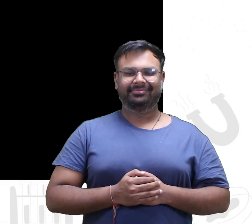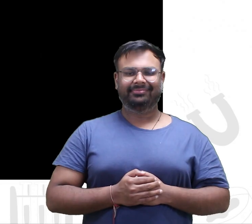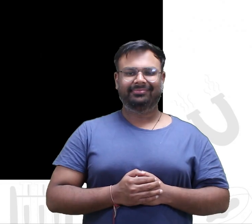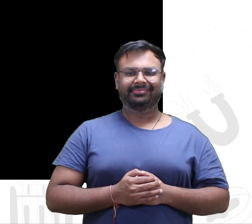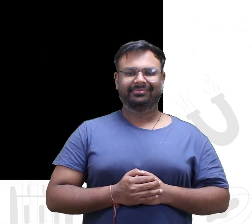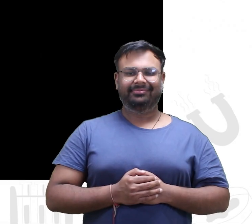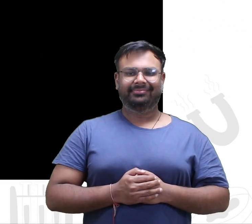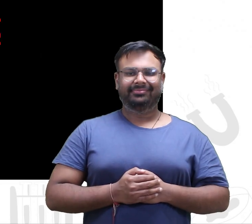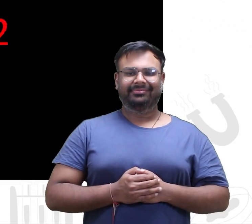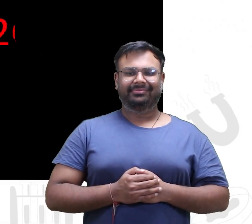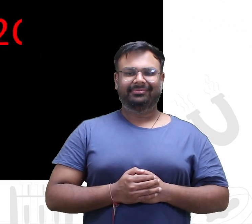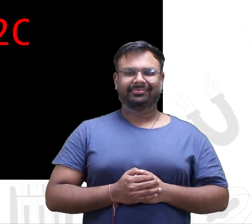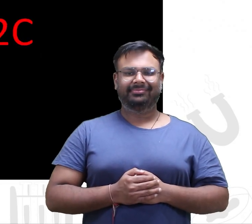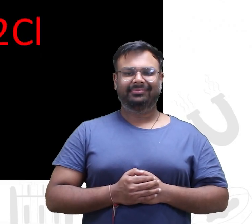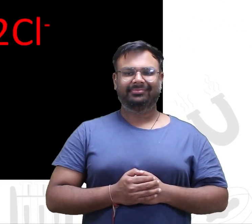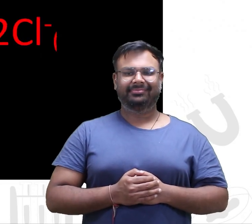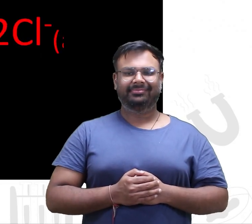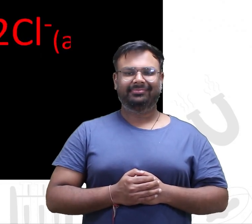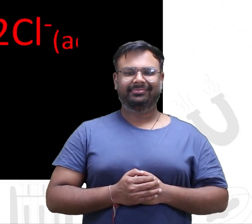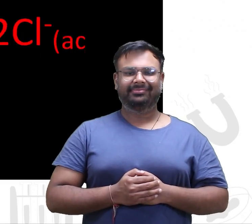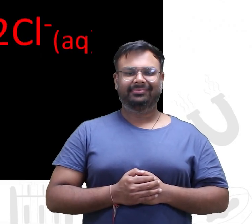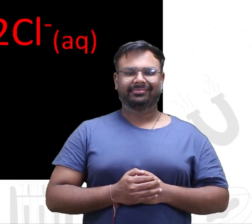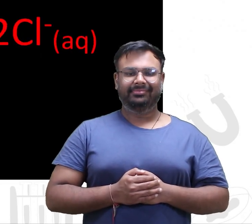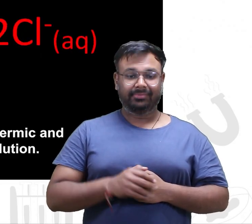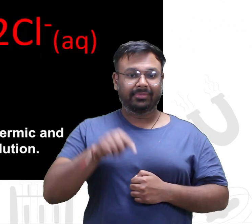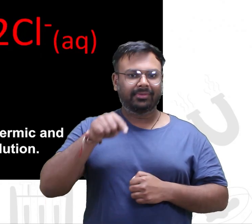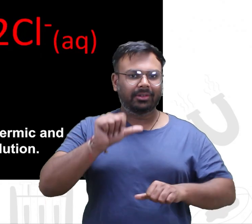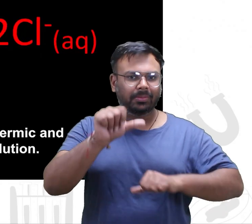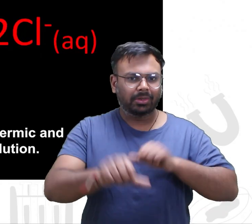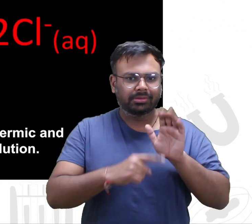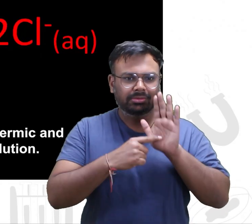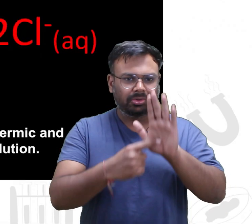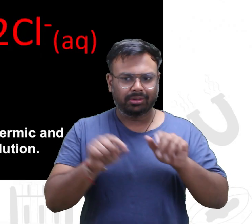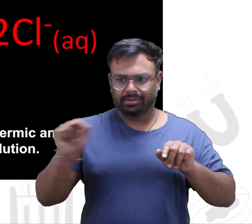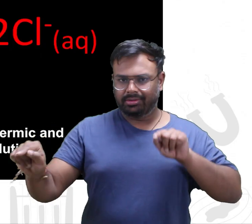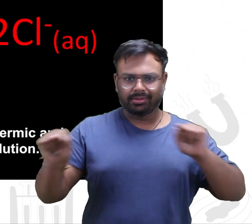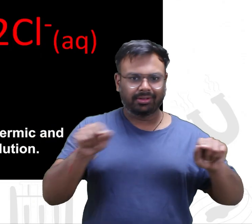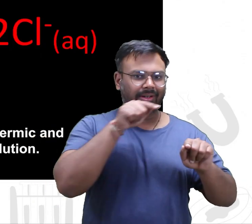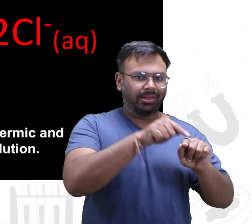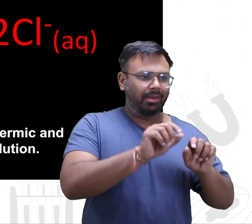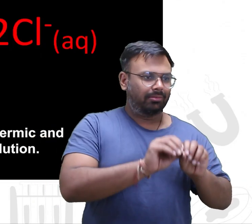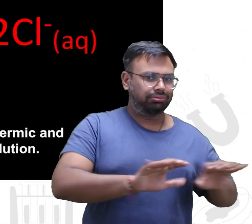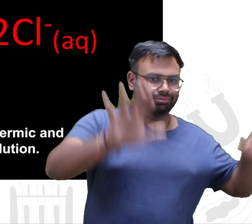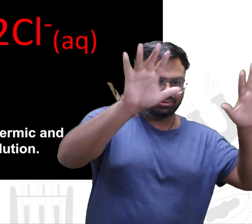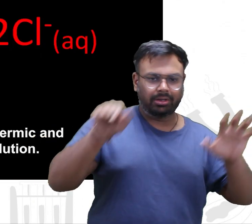plus 2 Cl minus, Ca2 plus 2 Cl minus. Conclusion: this experiment